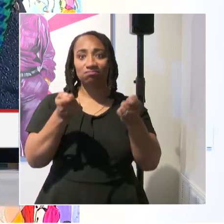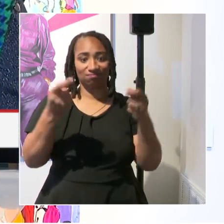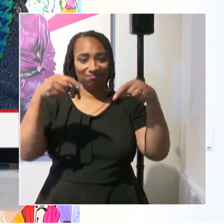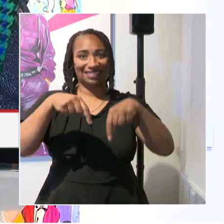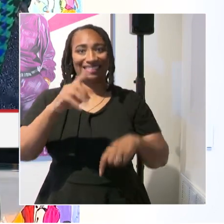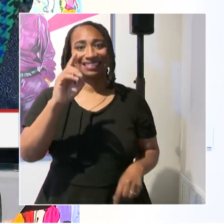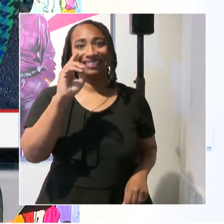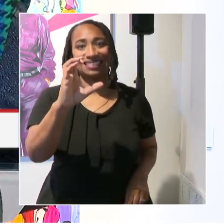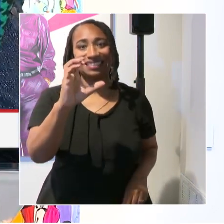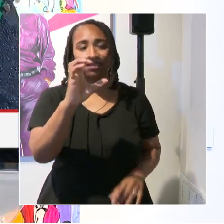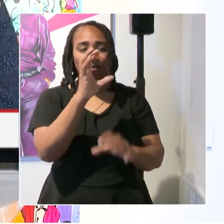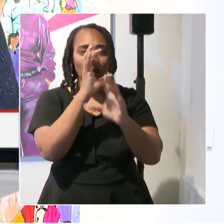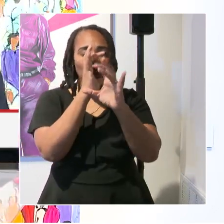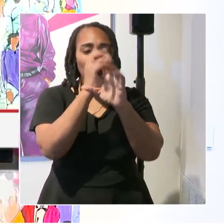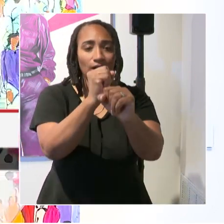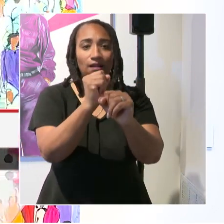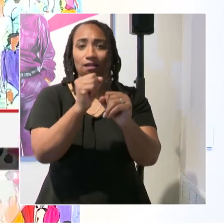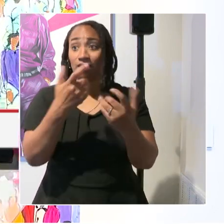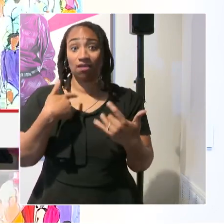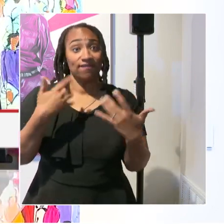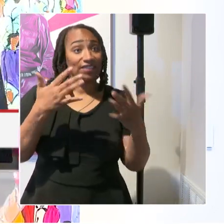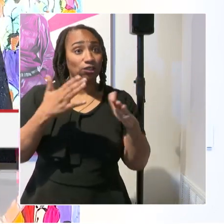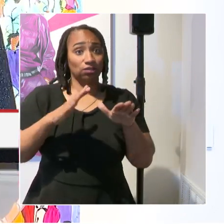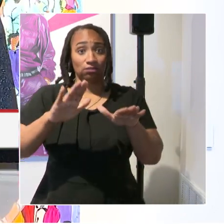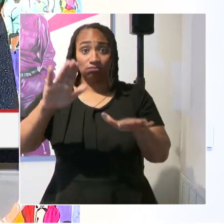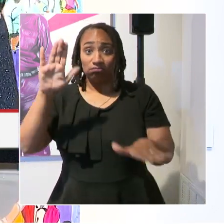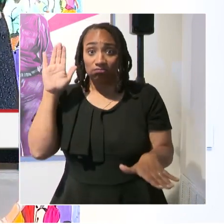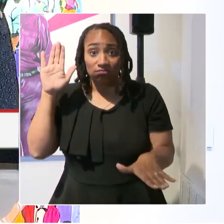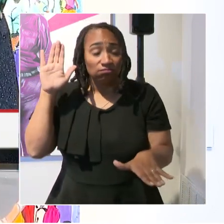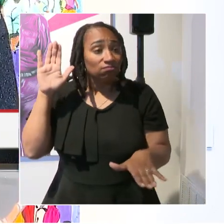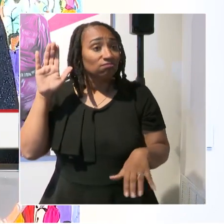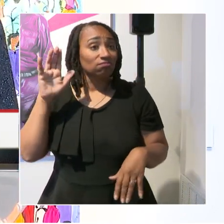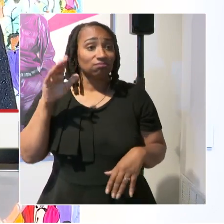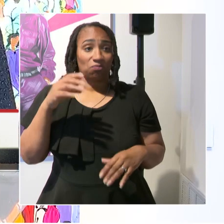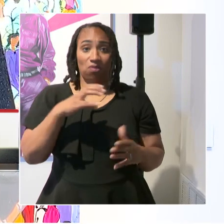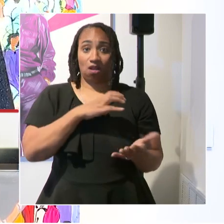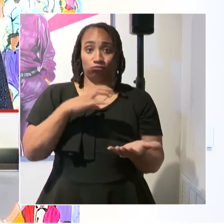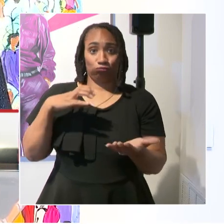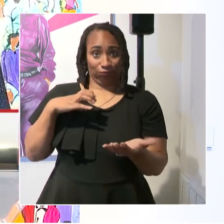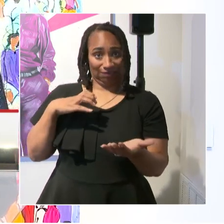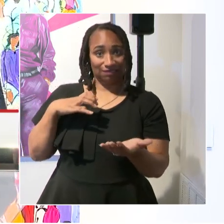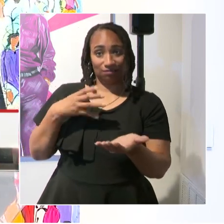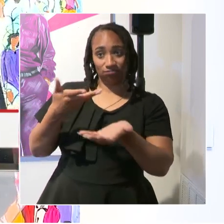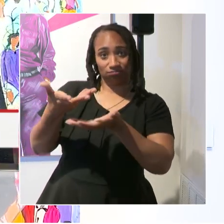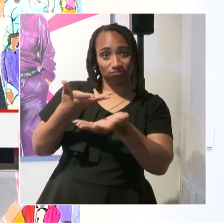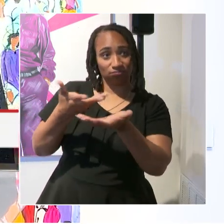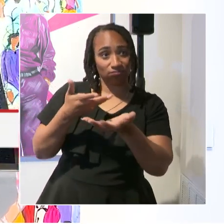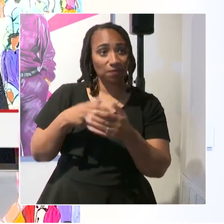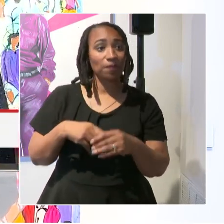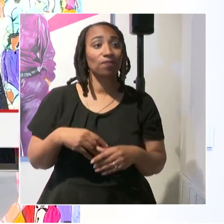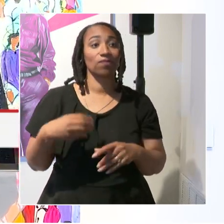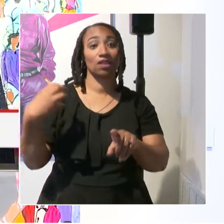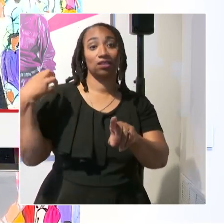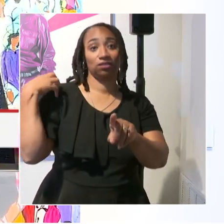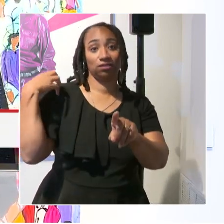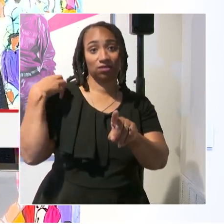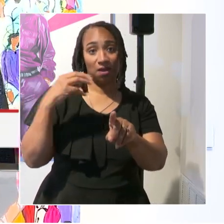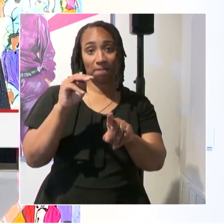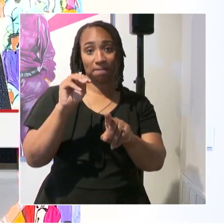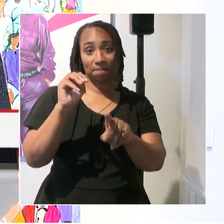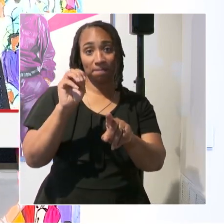I testified at the Congress earlier with Chairman Mendelson and the district's chief financial